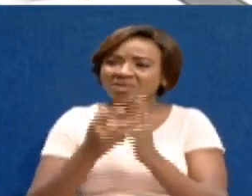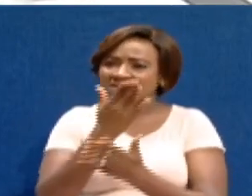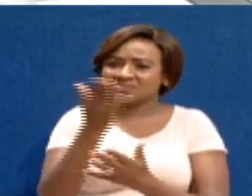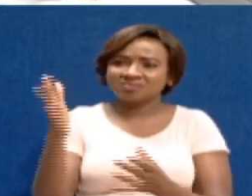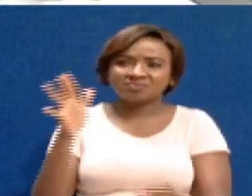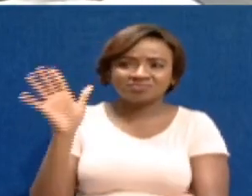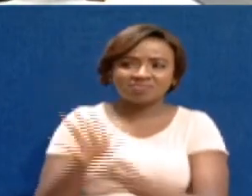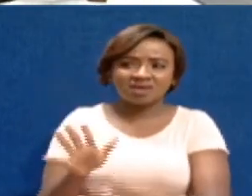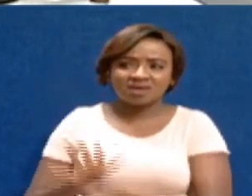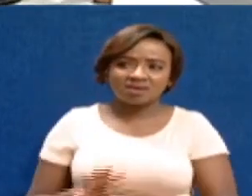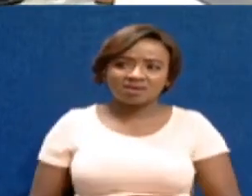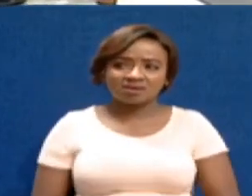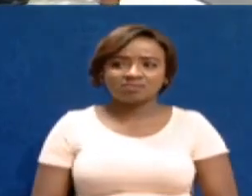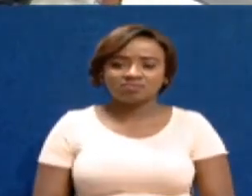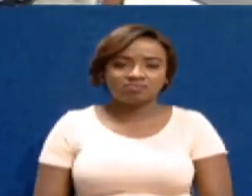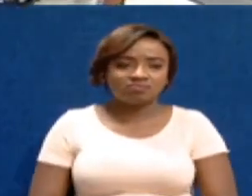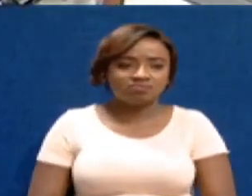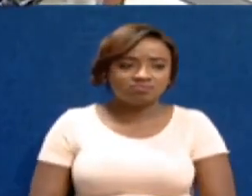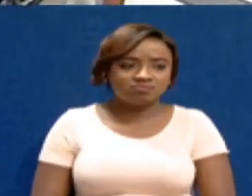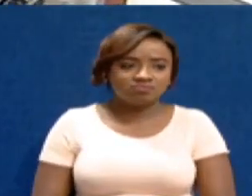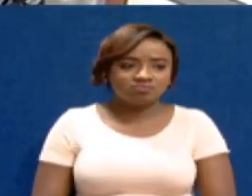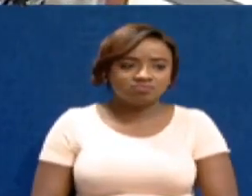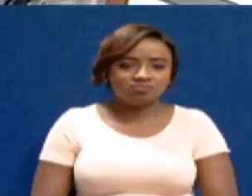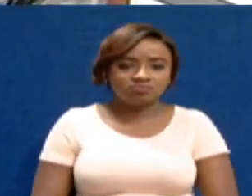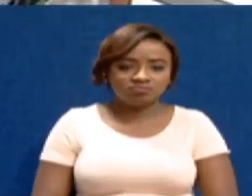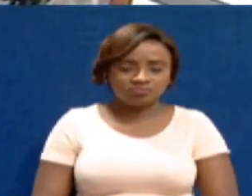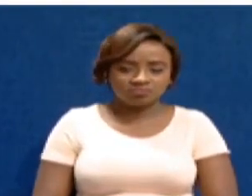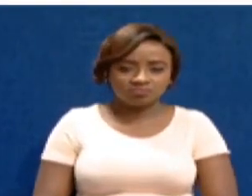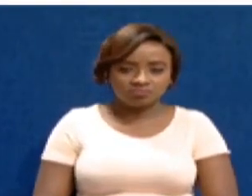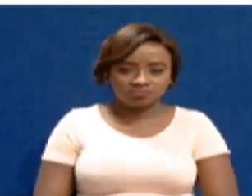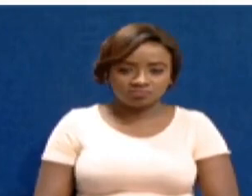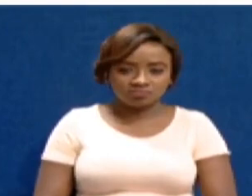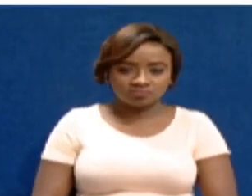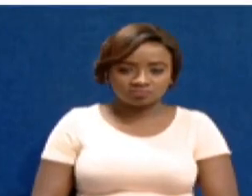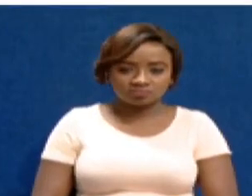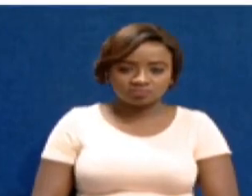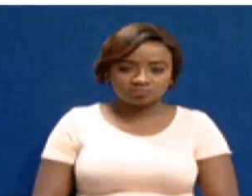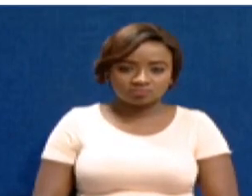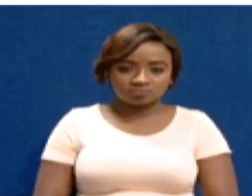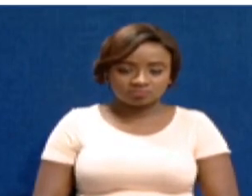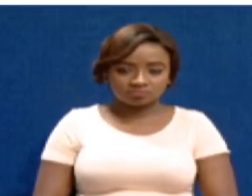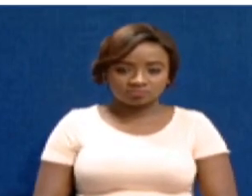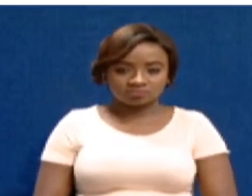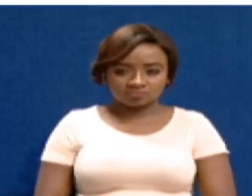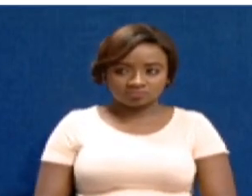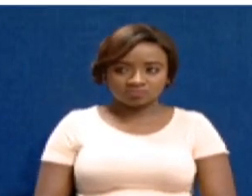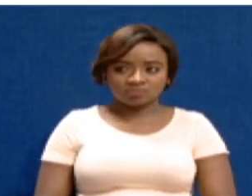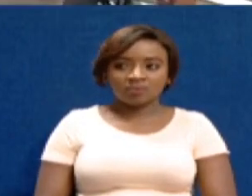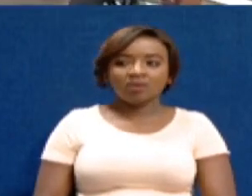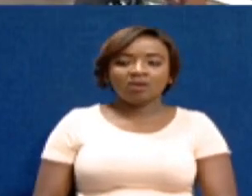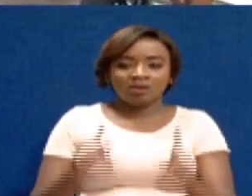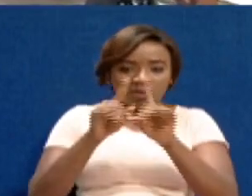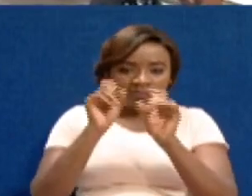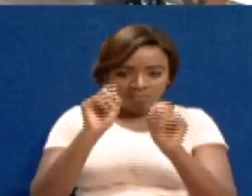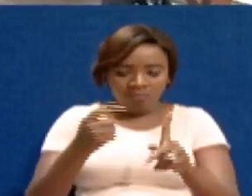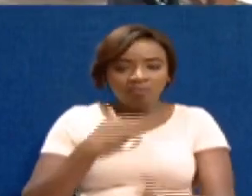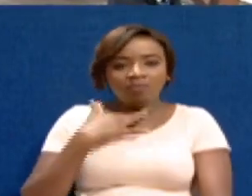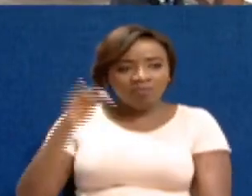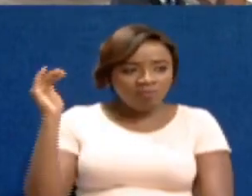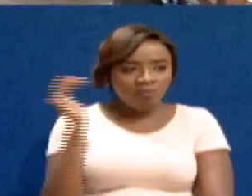cannot win the Langata or the Kibra seat today as we speak. All right? Or an Asian,